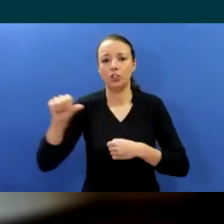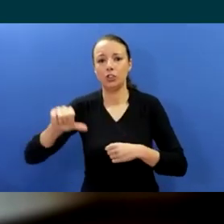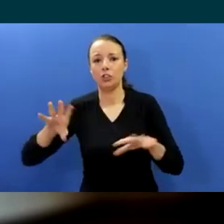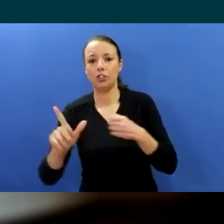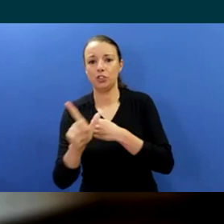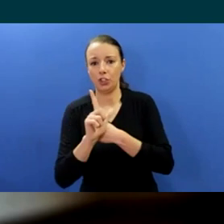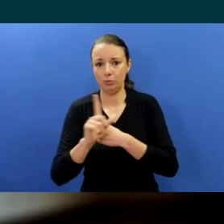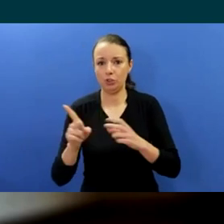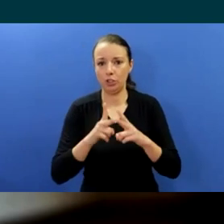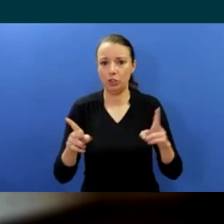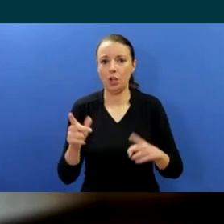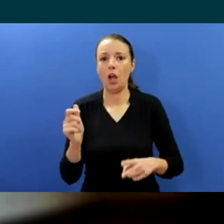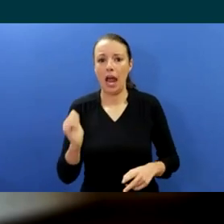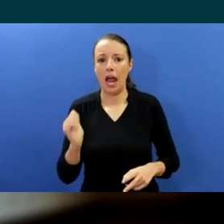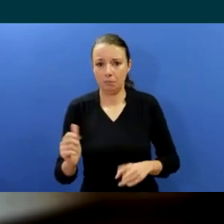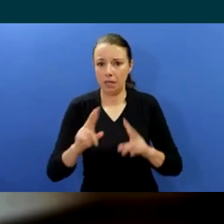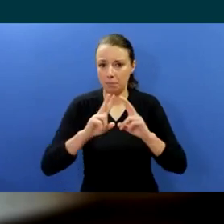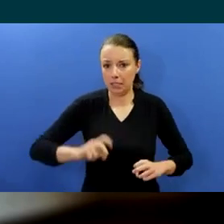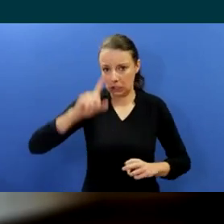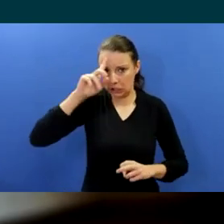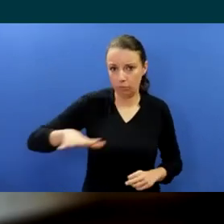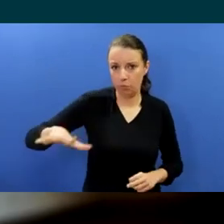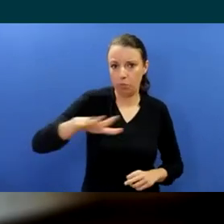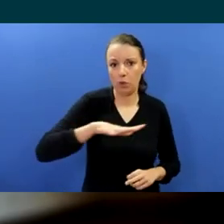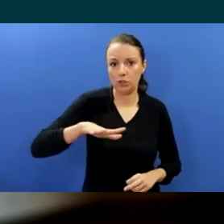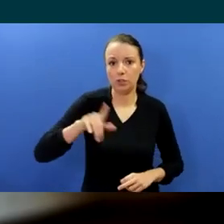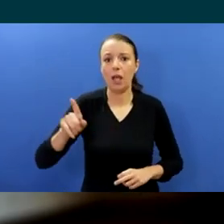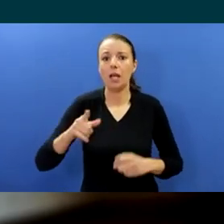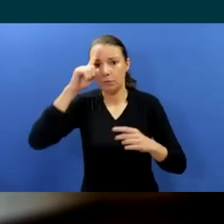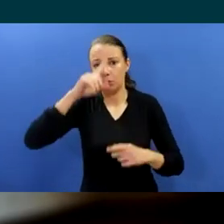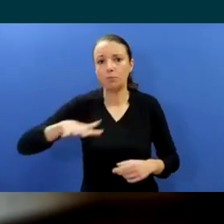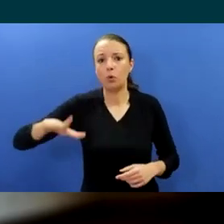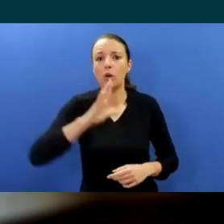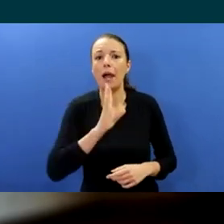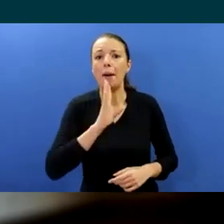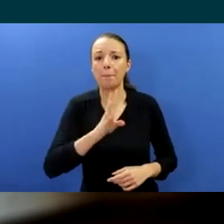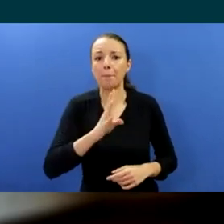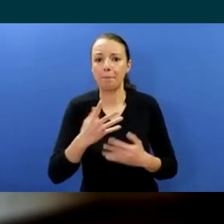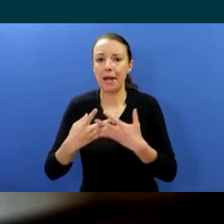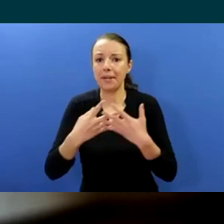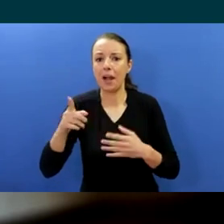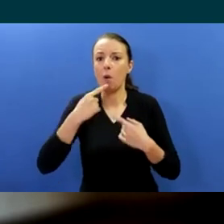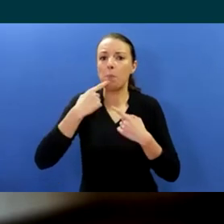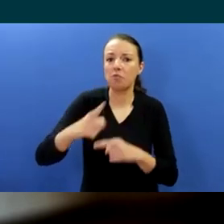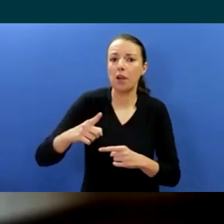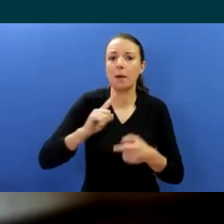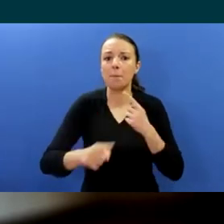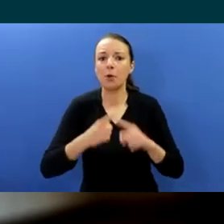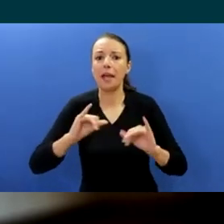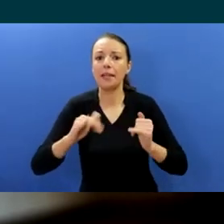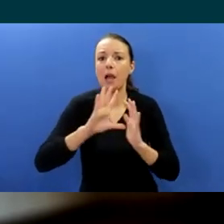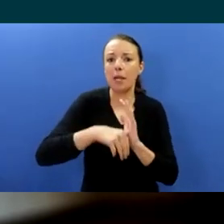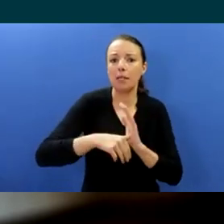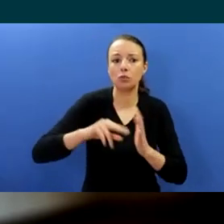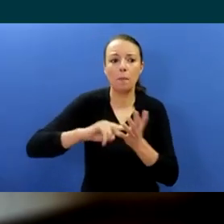US American city planning policies. And so she created this this normative.